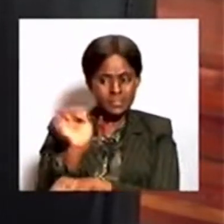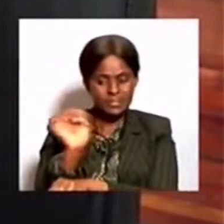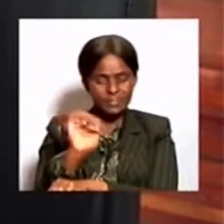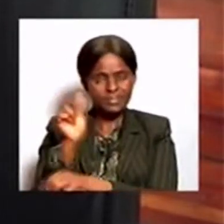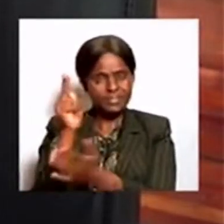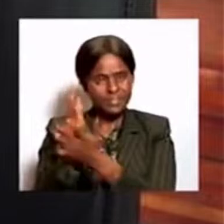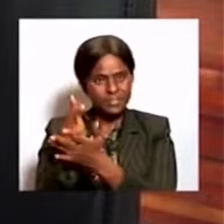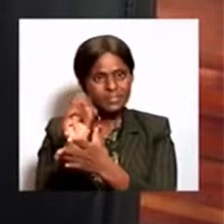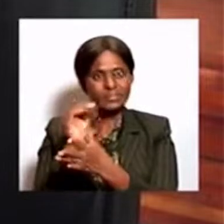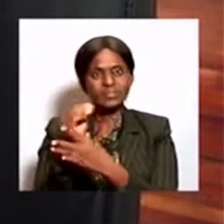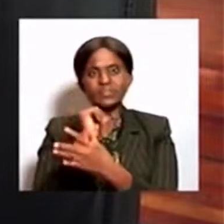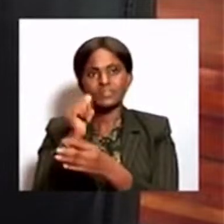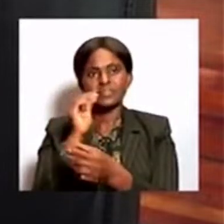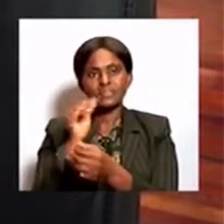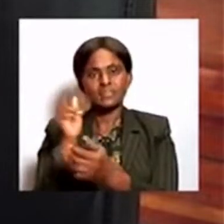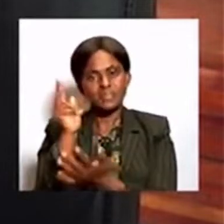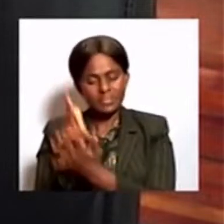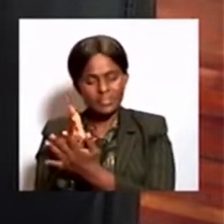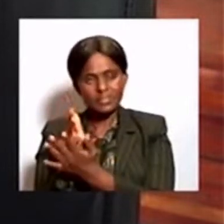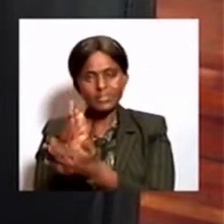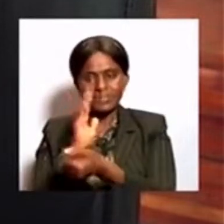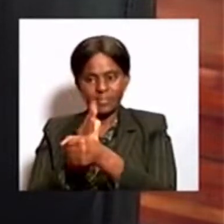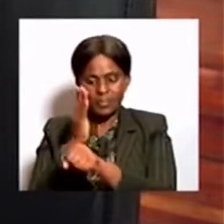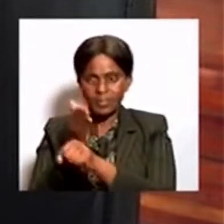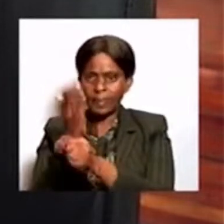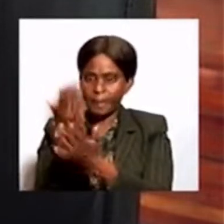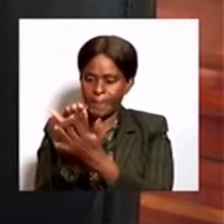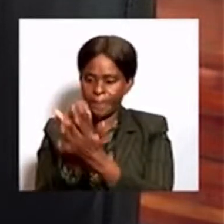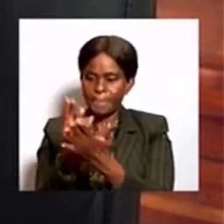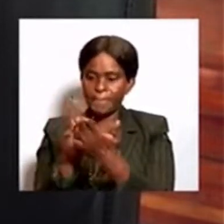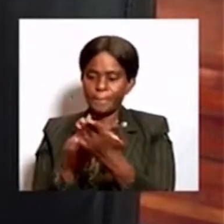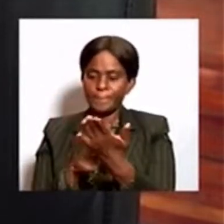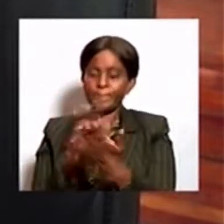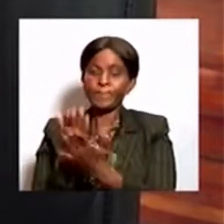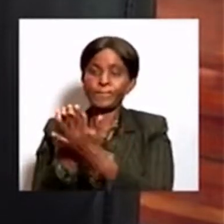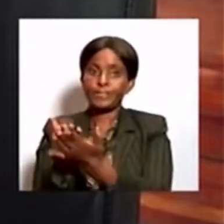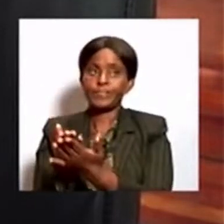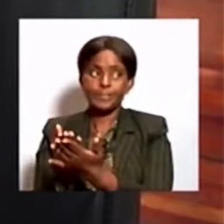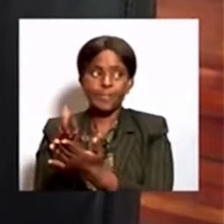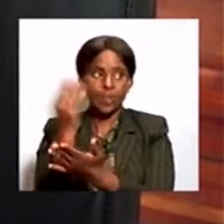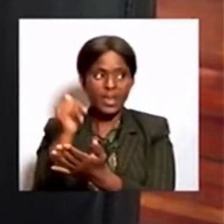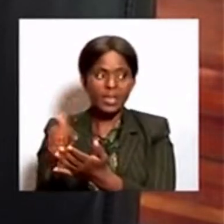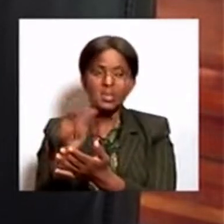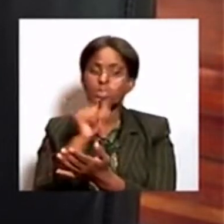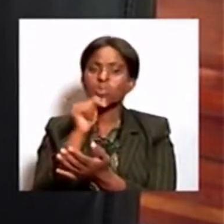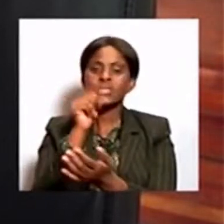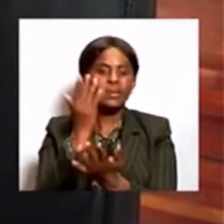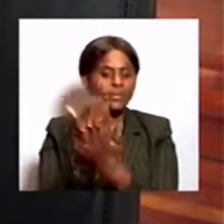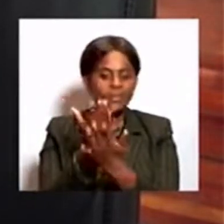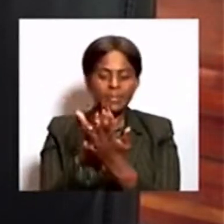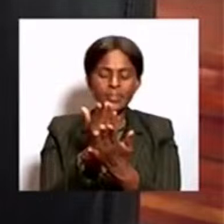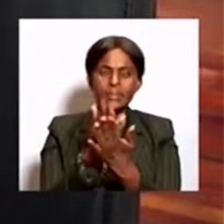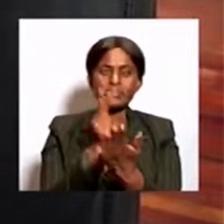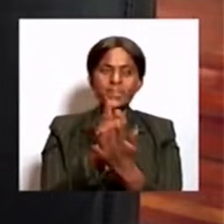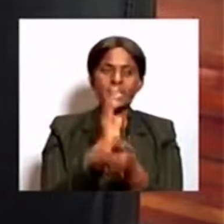or not? It was not parked after the recommend. It was a recommendation. Why didn't you park it after recommendation?